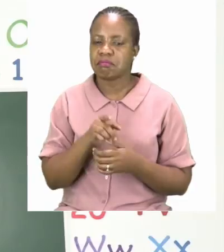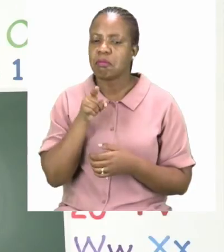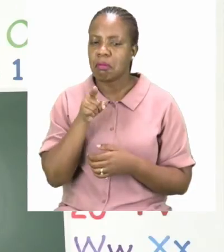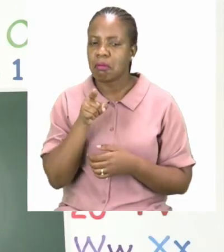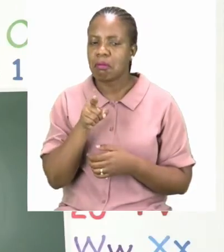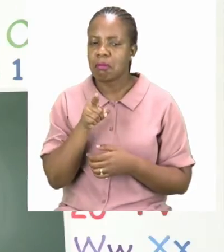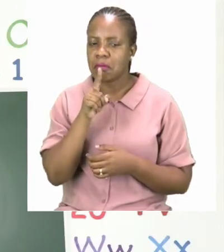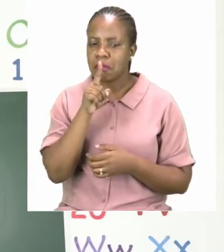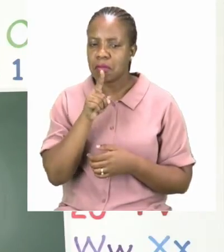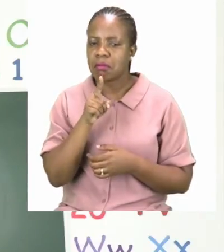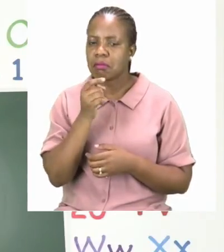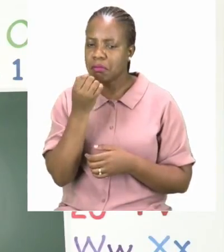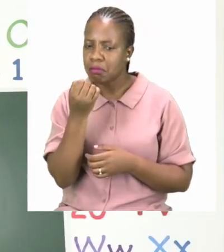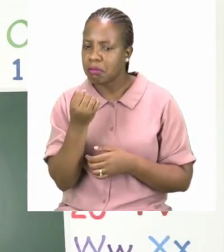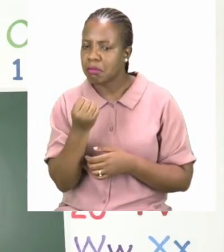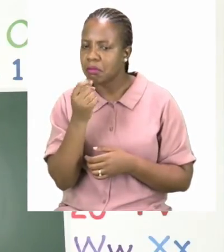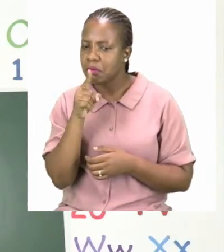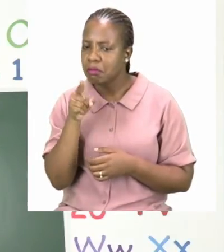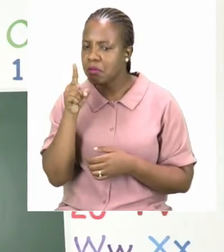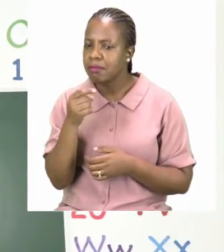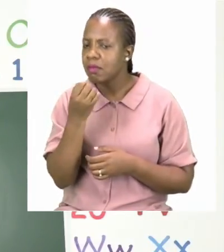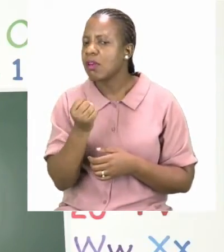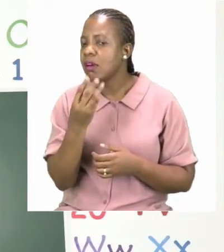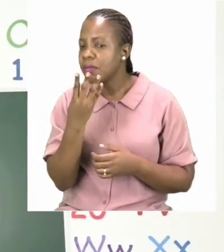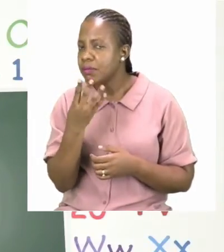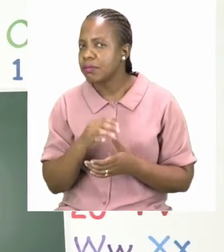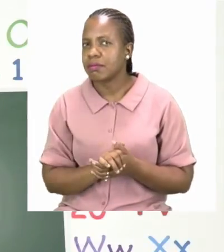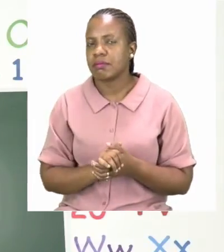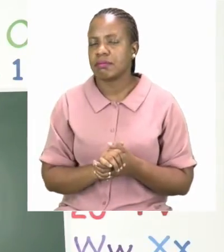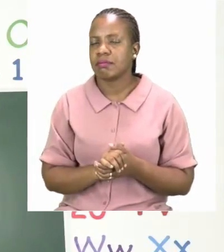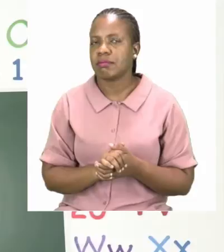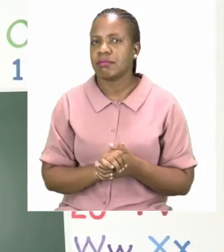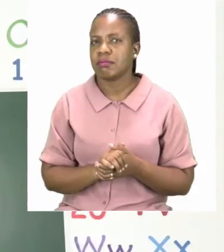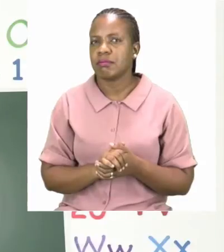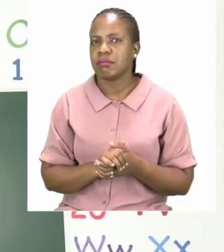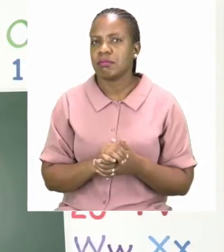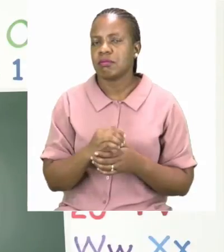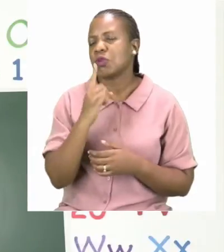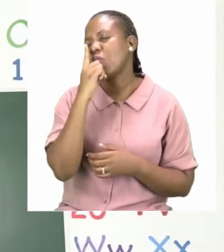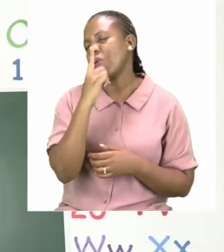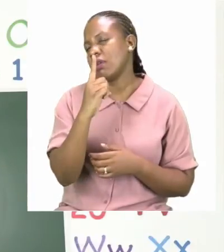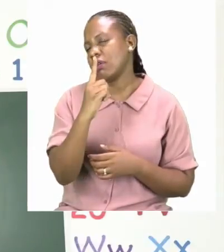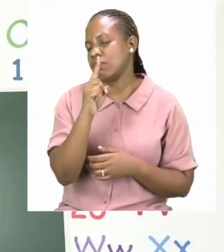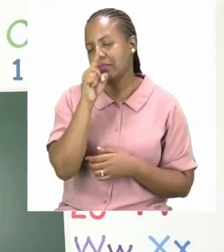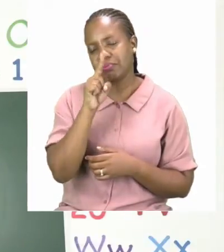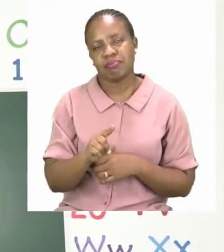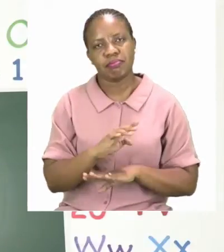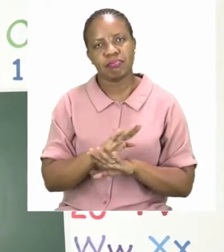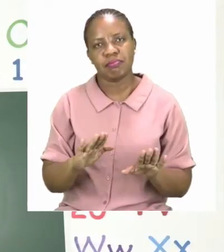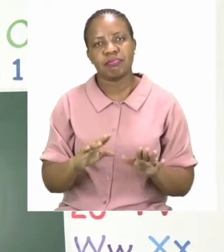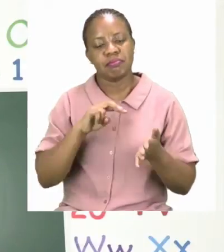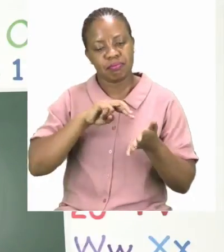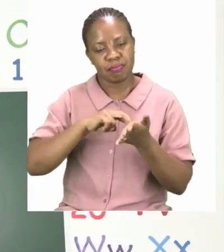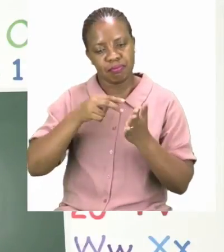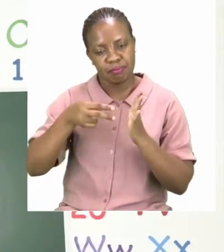to count the rest of the sticks. And the rest of the sticks is 1. So